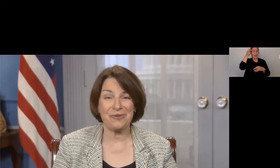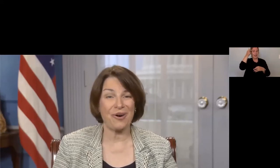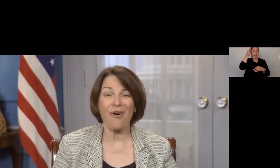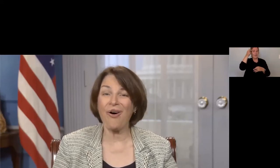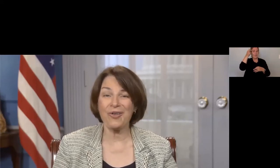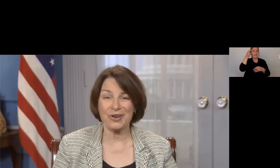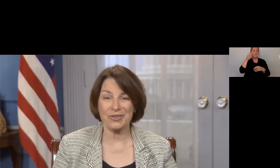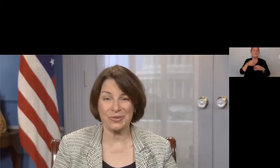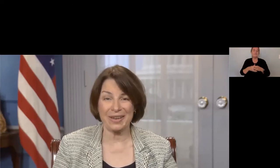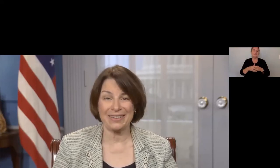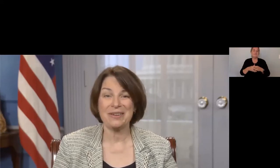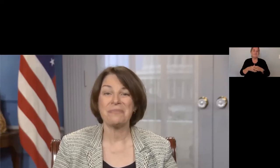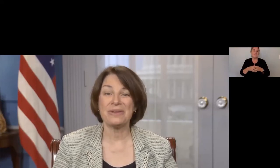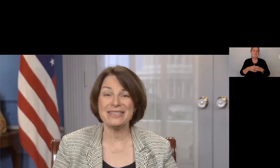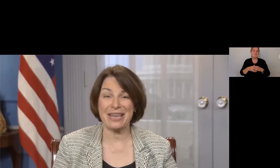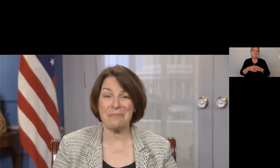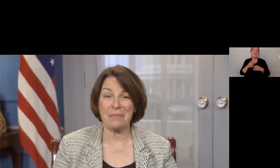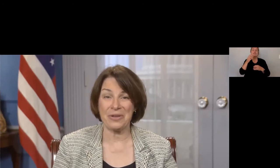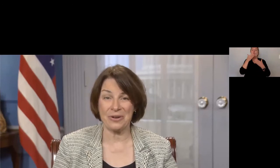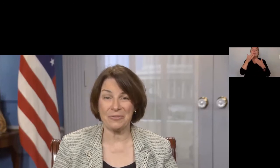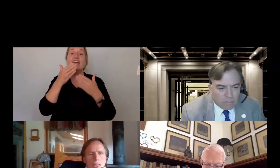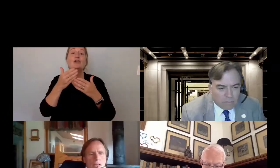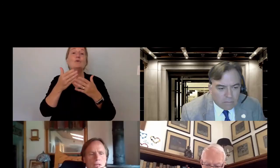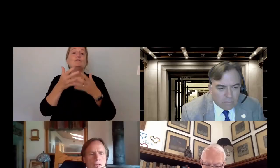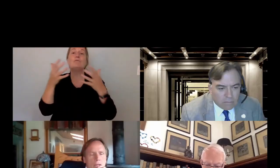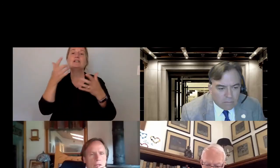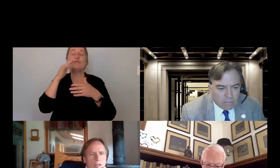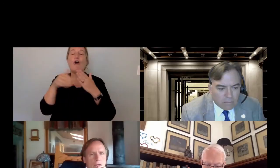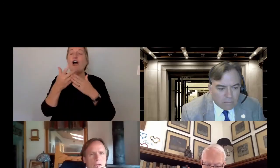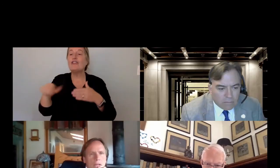for all you're doing. Please keep up the good work.